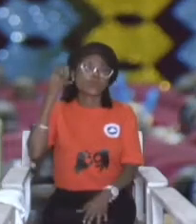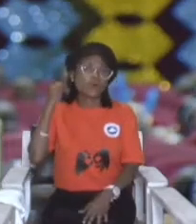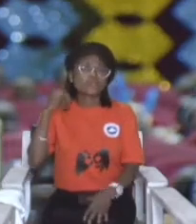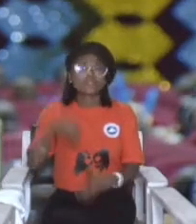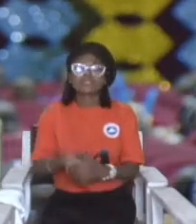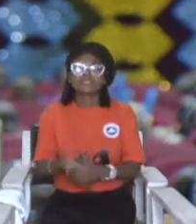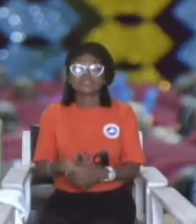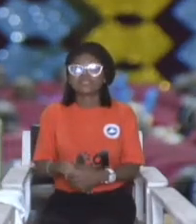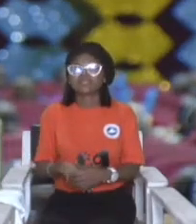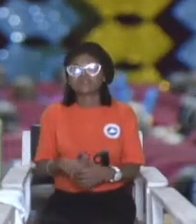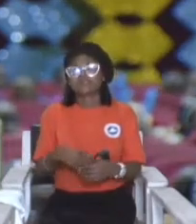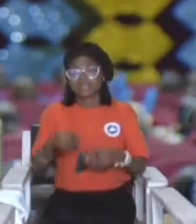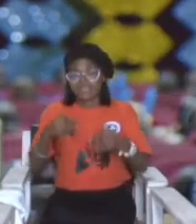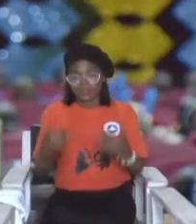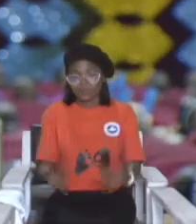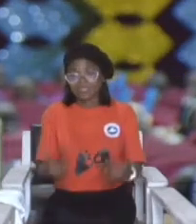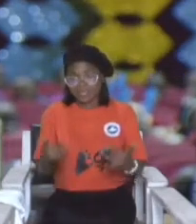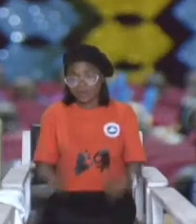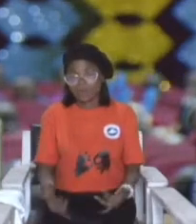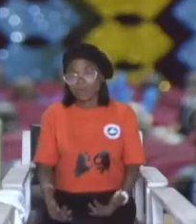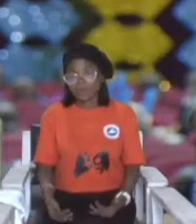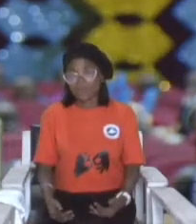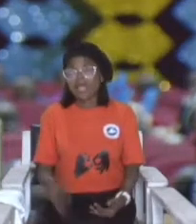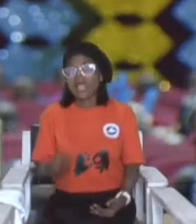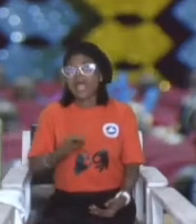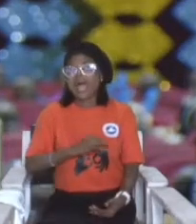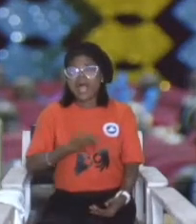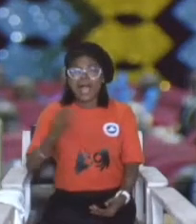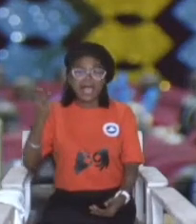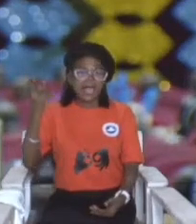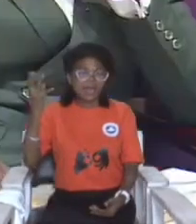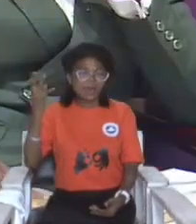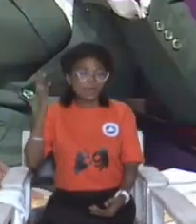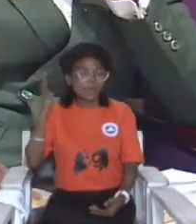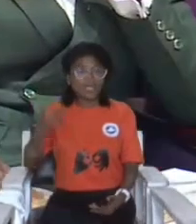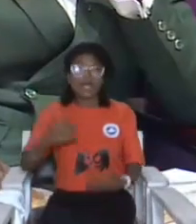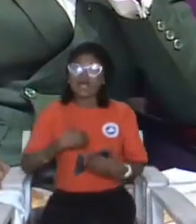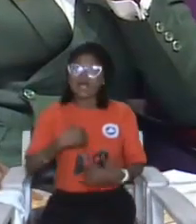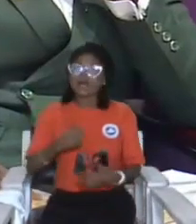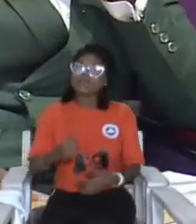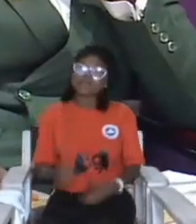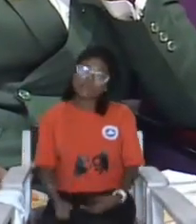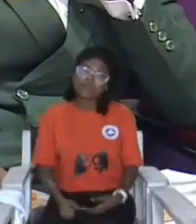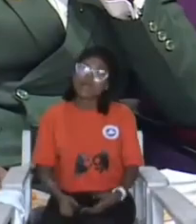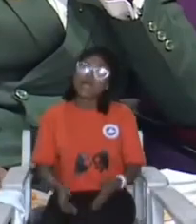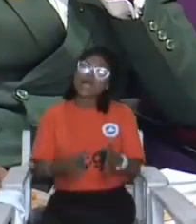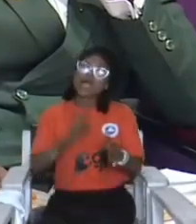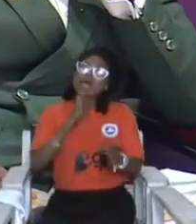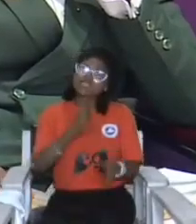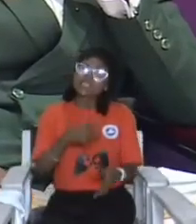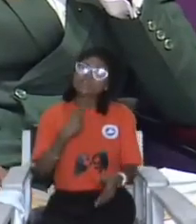century, I would have had Moses say, who is calling my name?